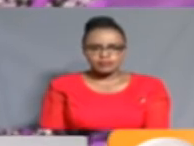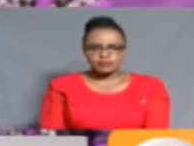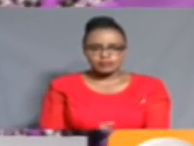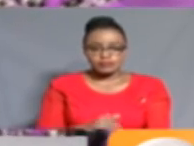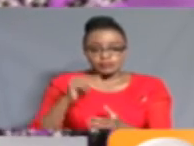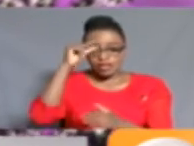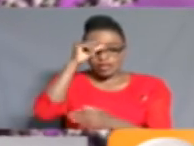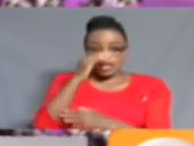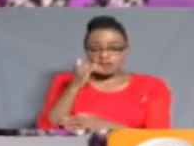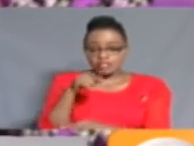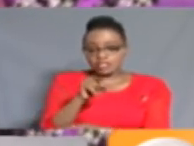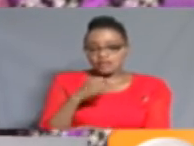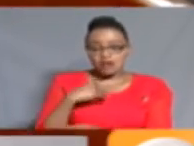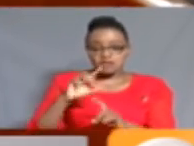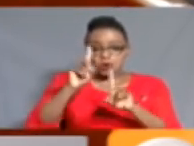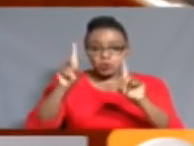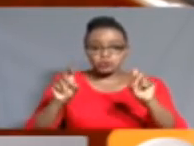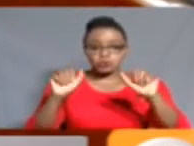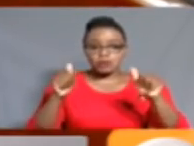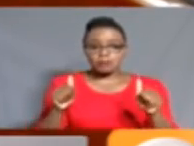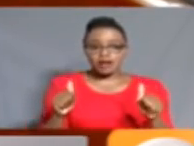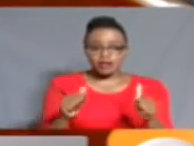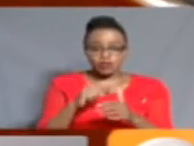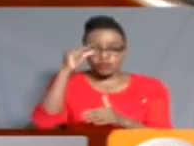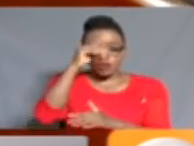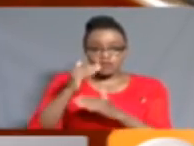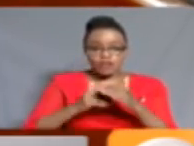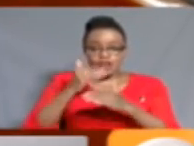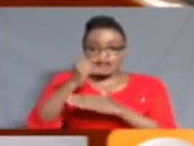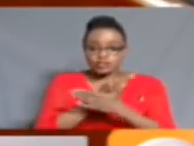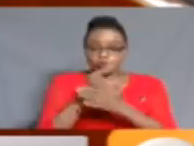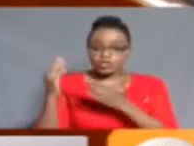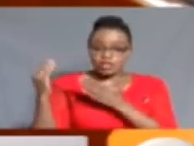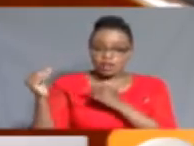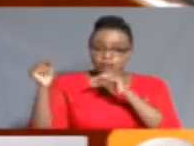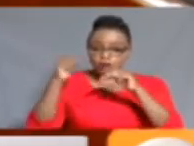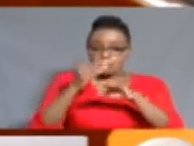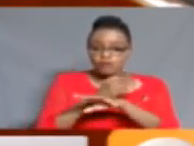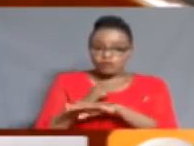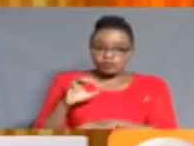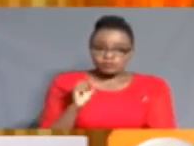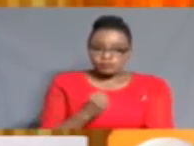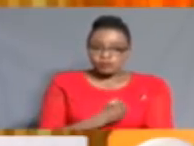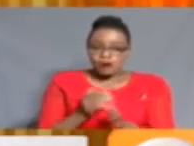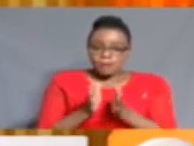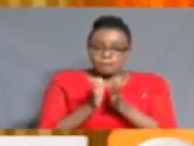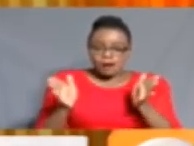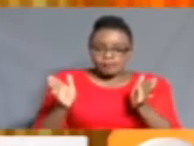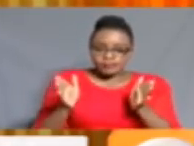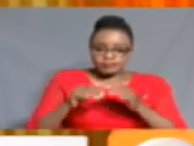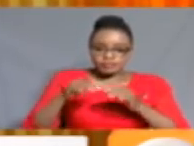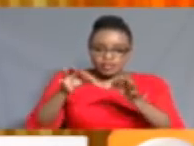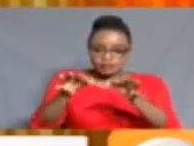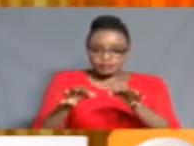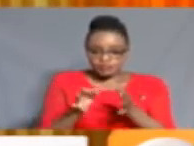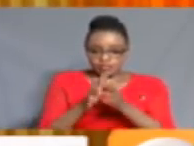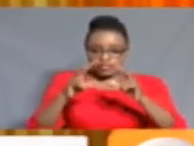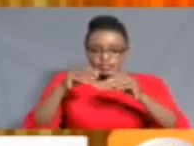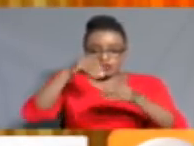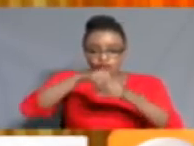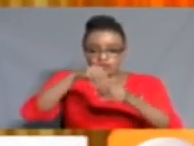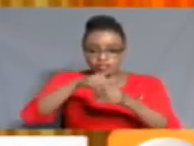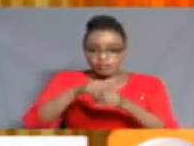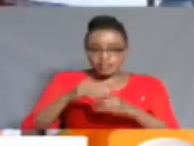and the governor has not been questioned. The governor is next week expected to appear before the Senate Public Accounts and Investment Committee